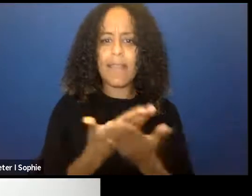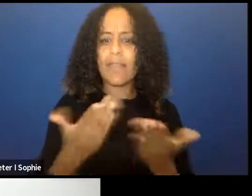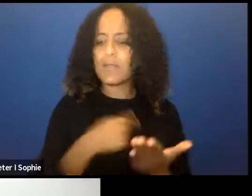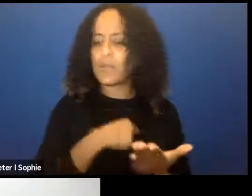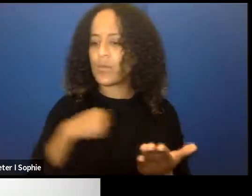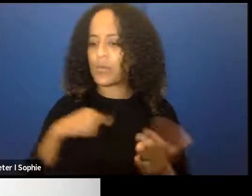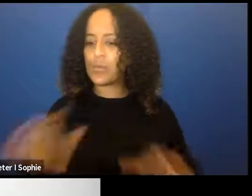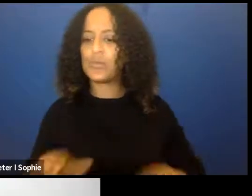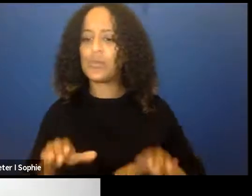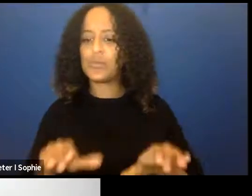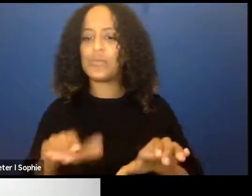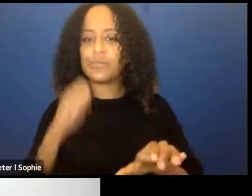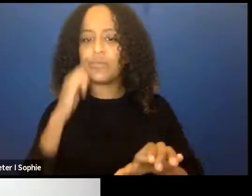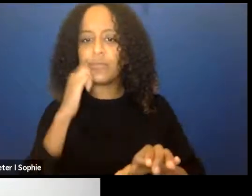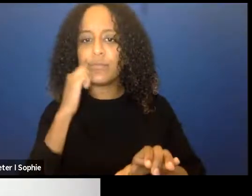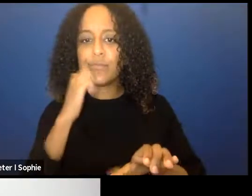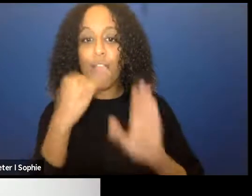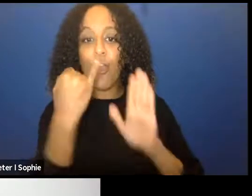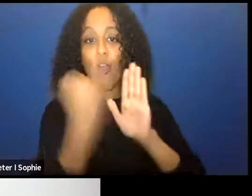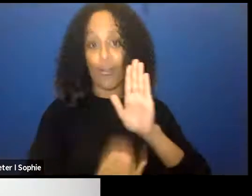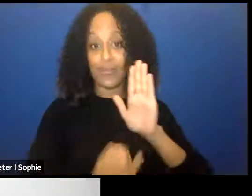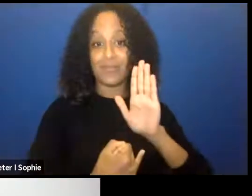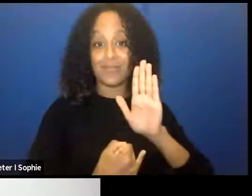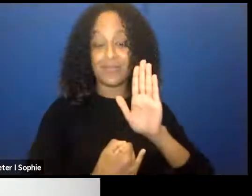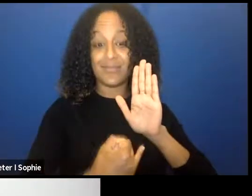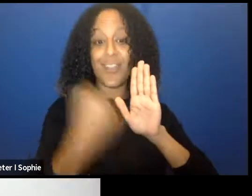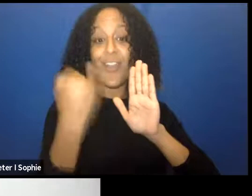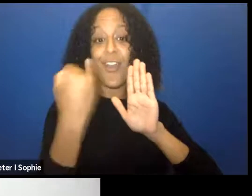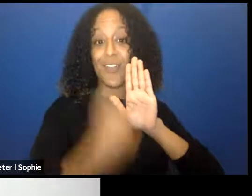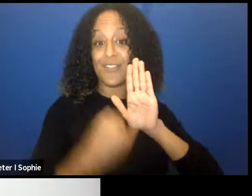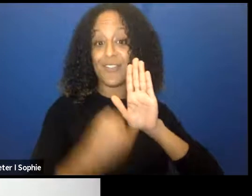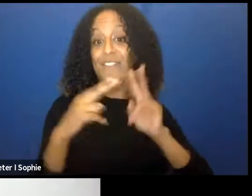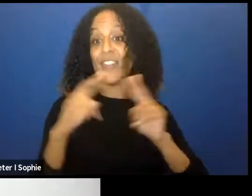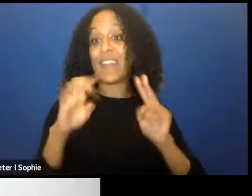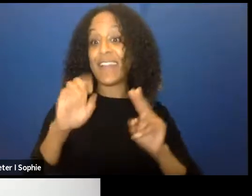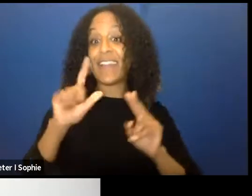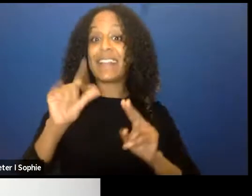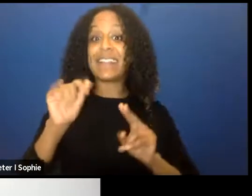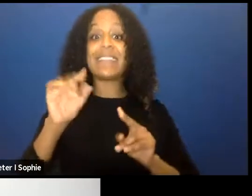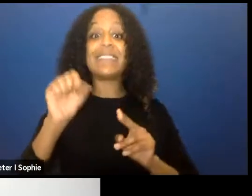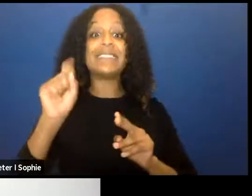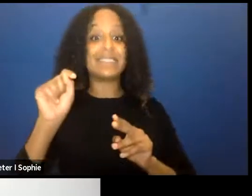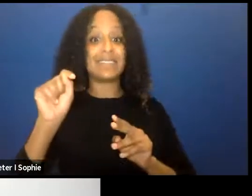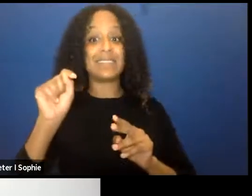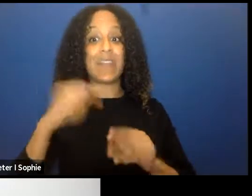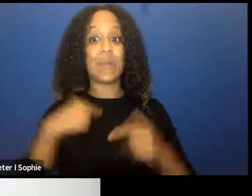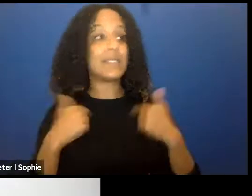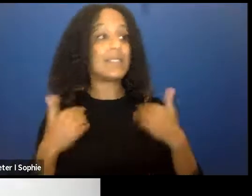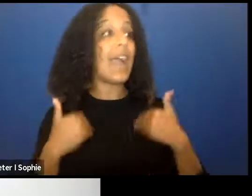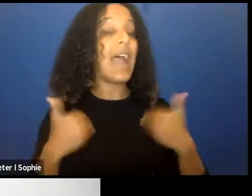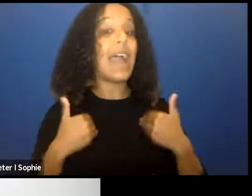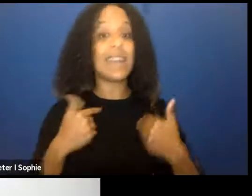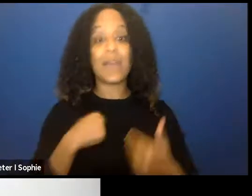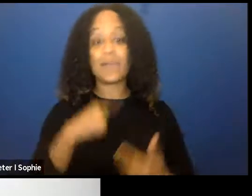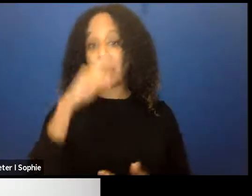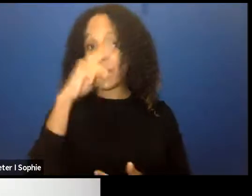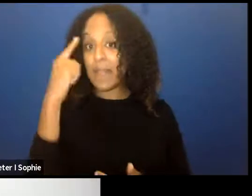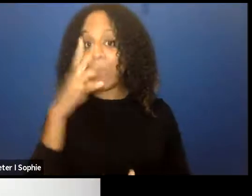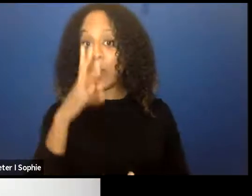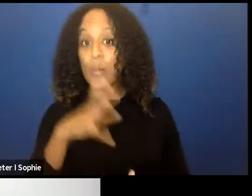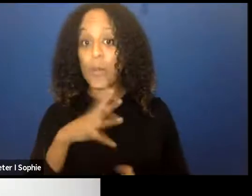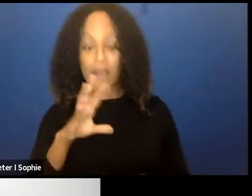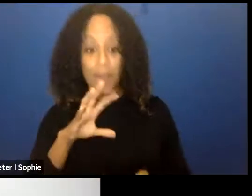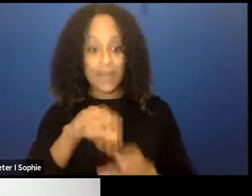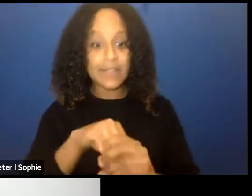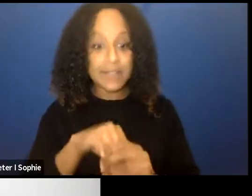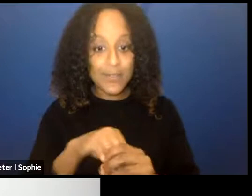can imagine, the arts are very elitist, and I was young and I was a Black woman coming into a really